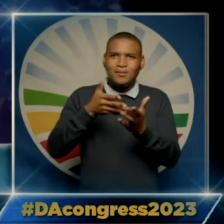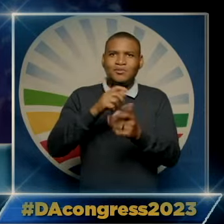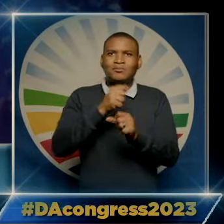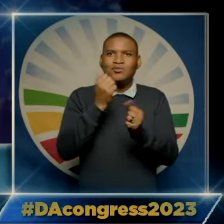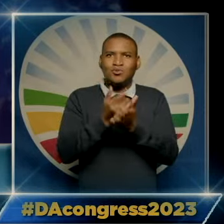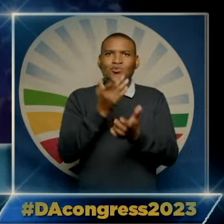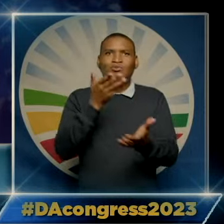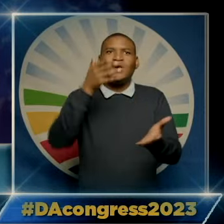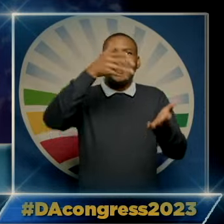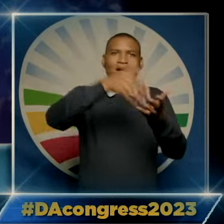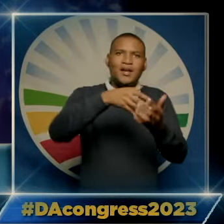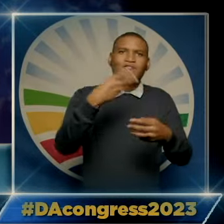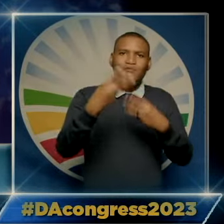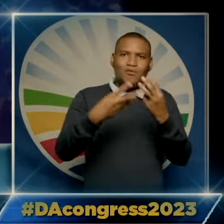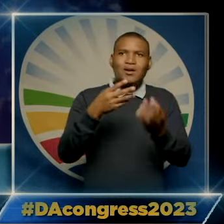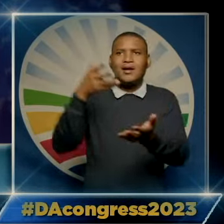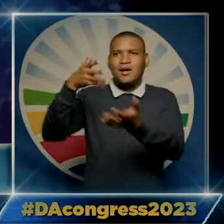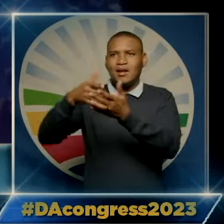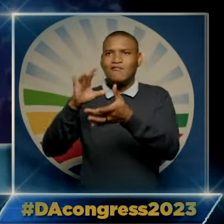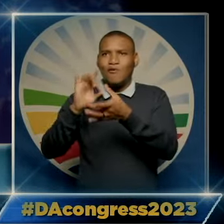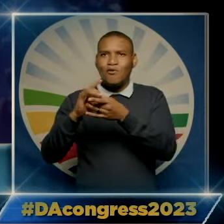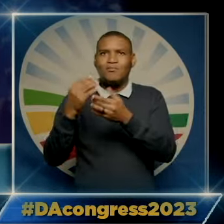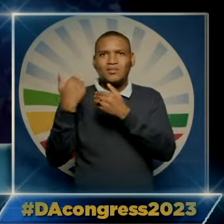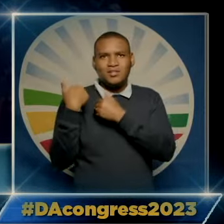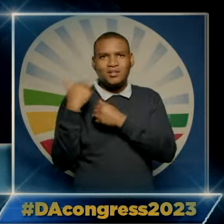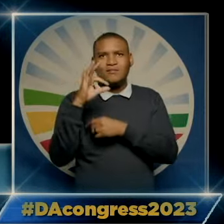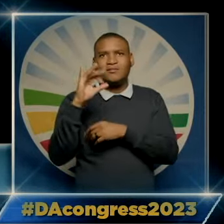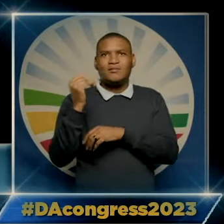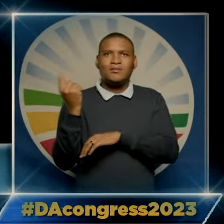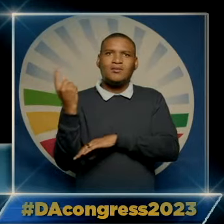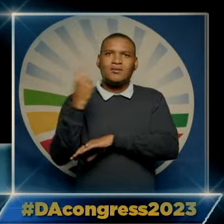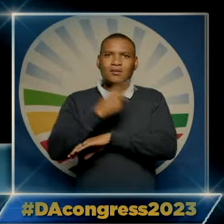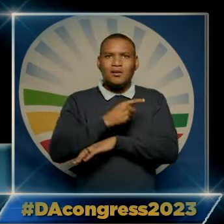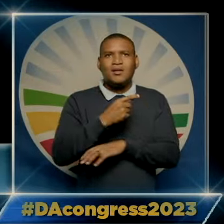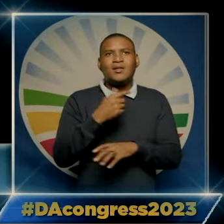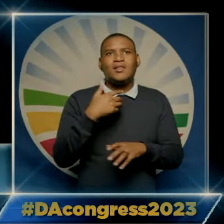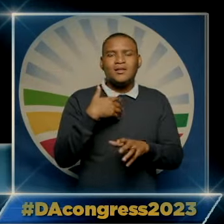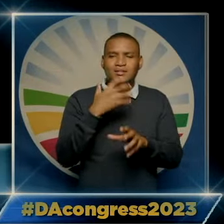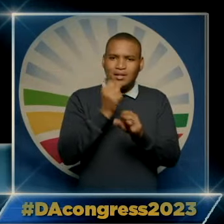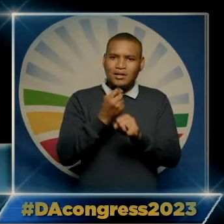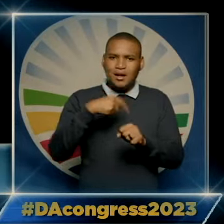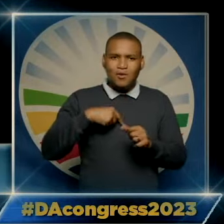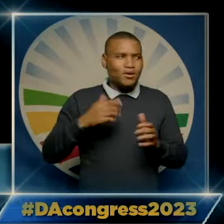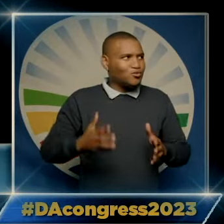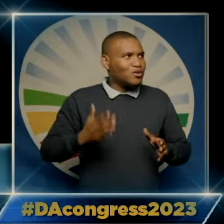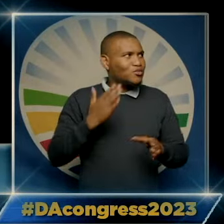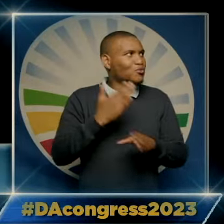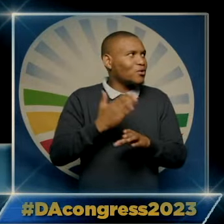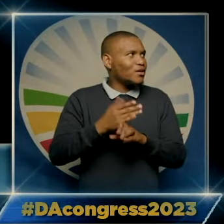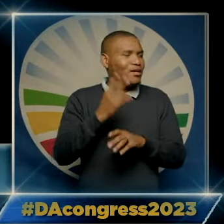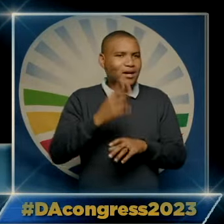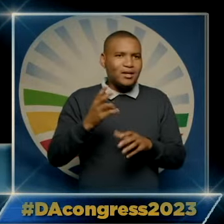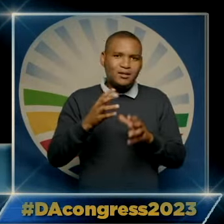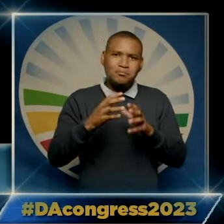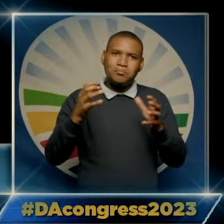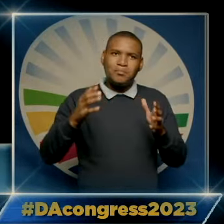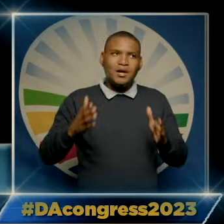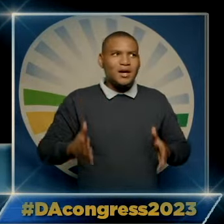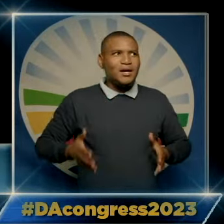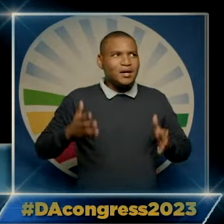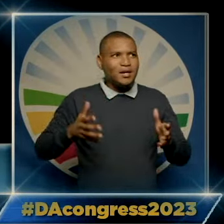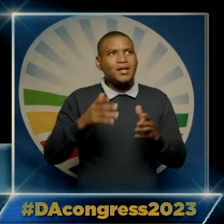get to work and back home safely on a daily basis. Let's get our trains working again and expand the rail network. Let's